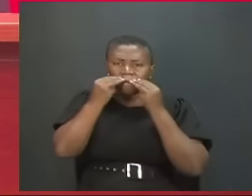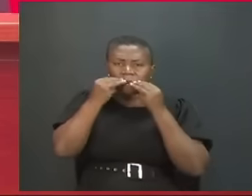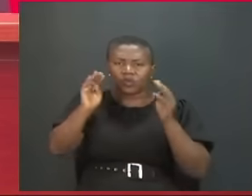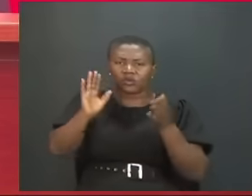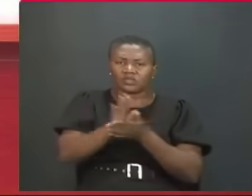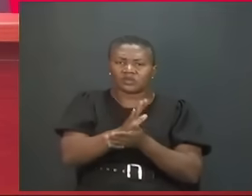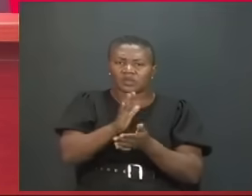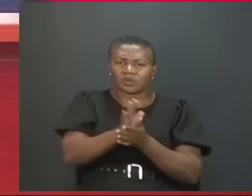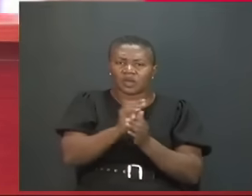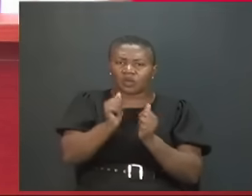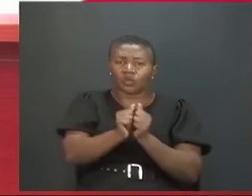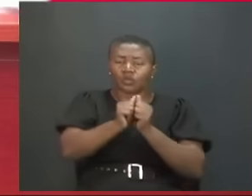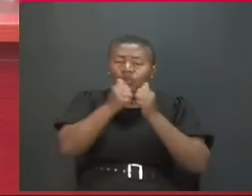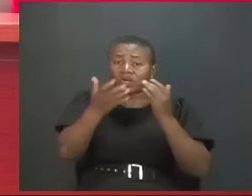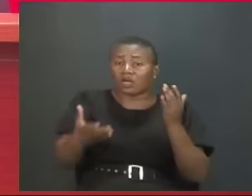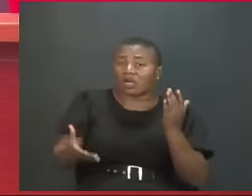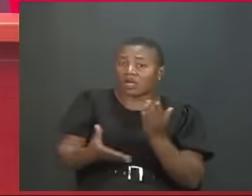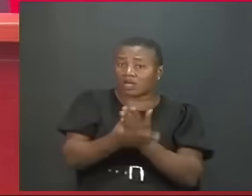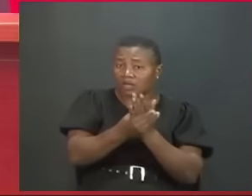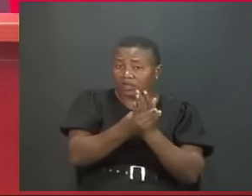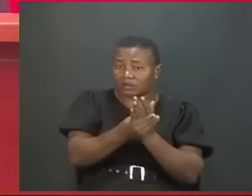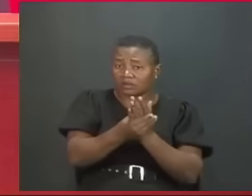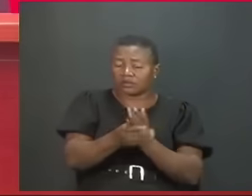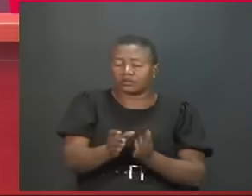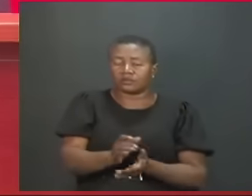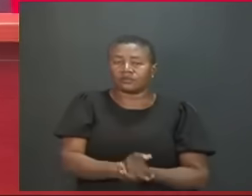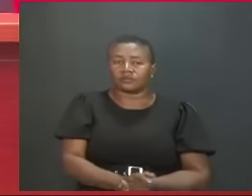attachment of any submissions.